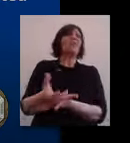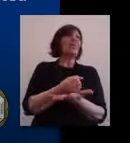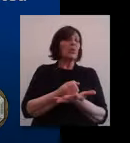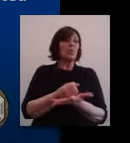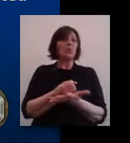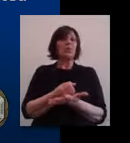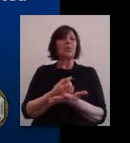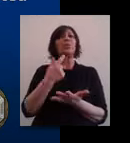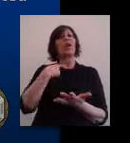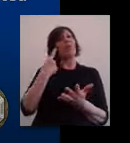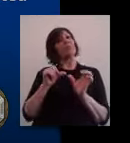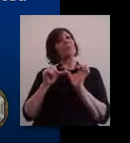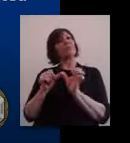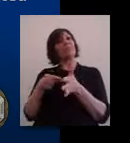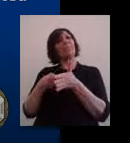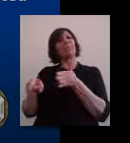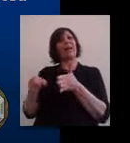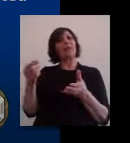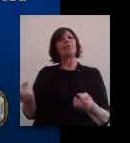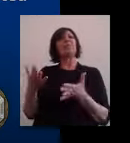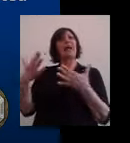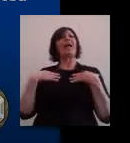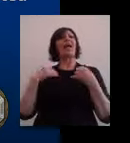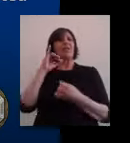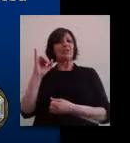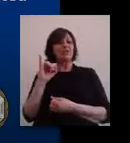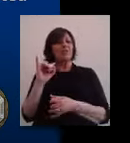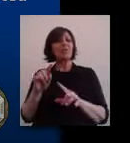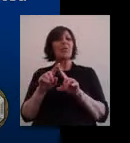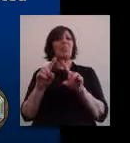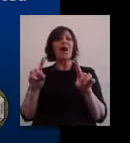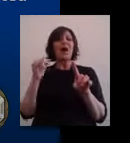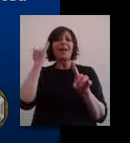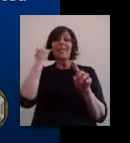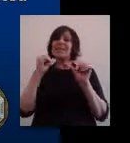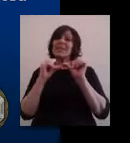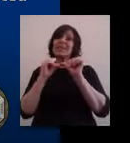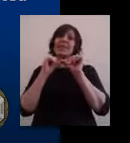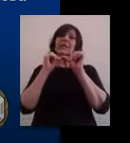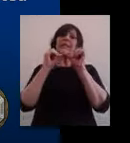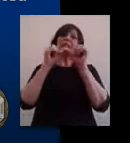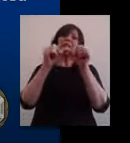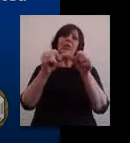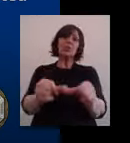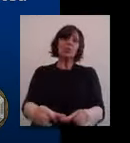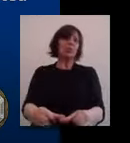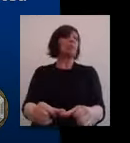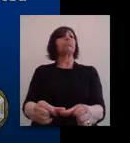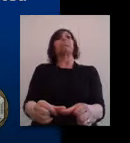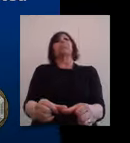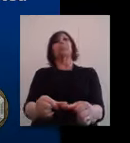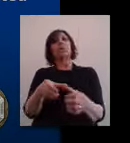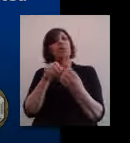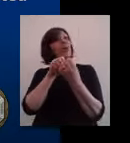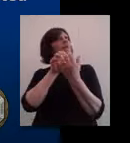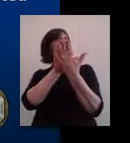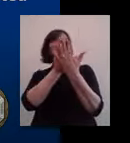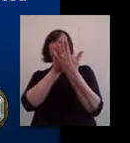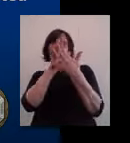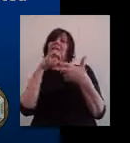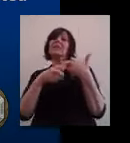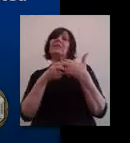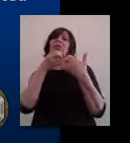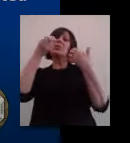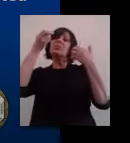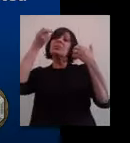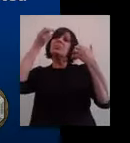pay and provide them health care. But if this continued for a substantial amount of time, we are going to be faced with a very difficult choice, which includes targeted